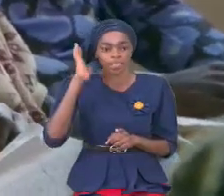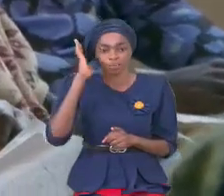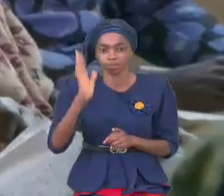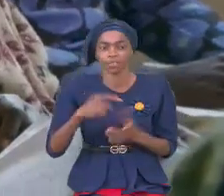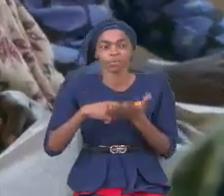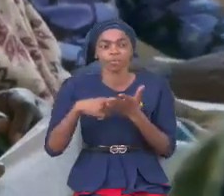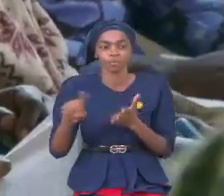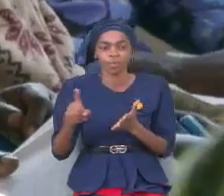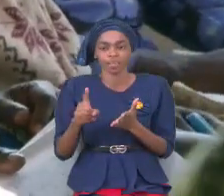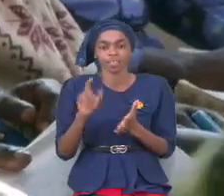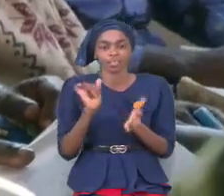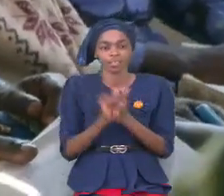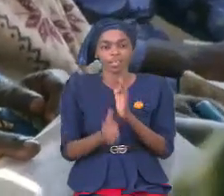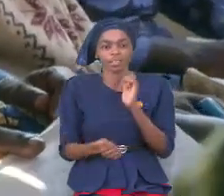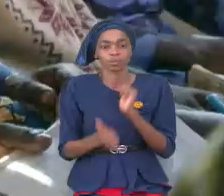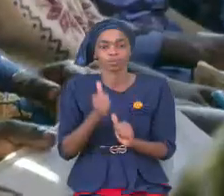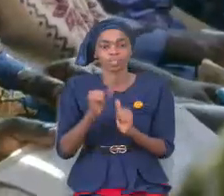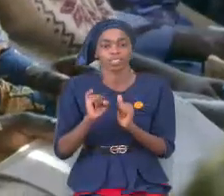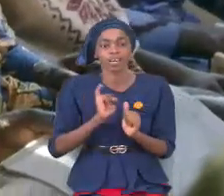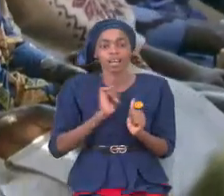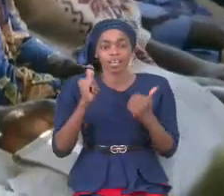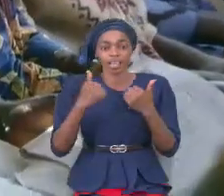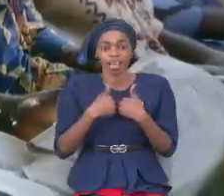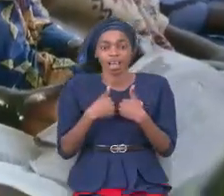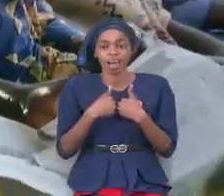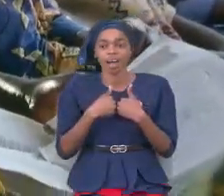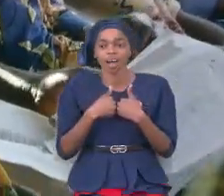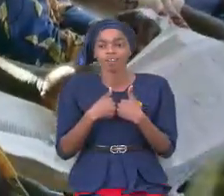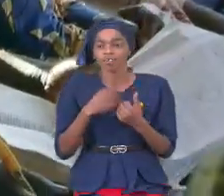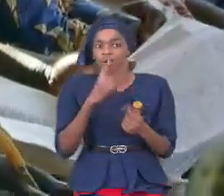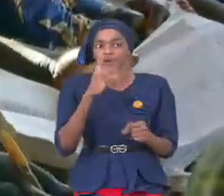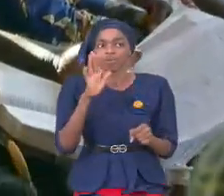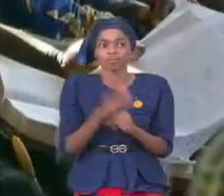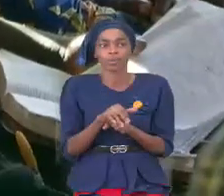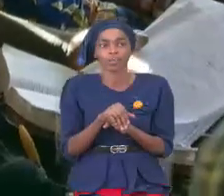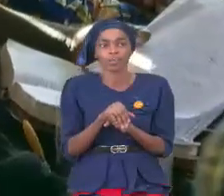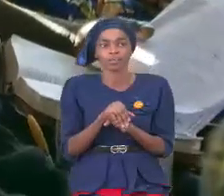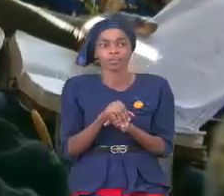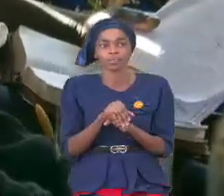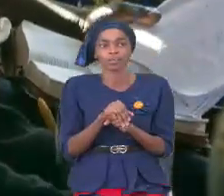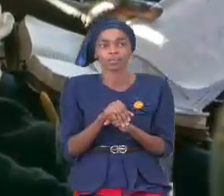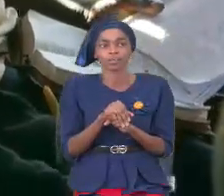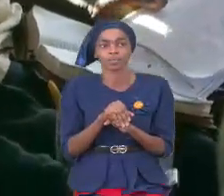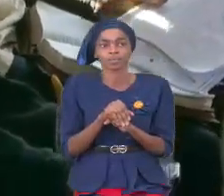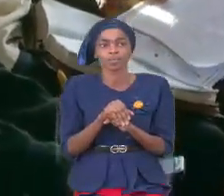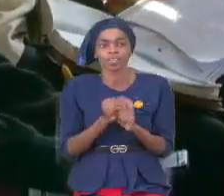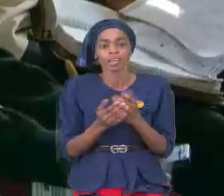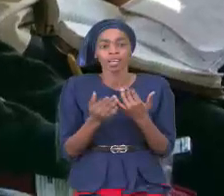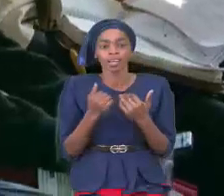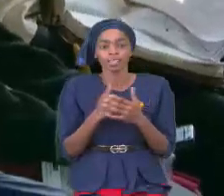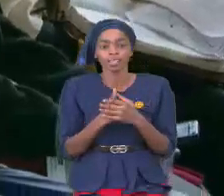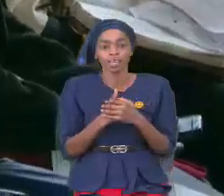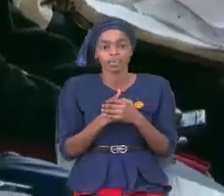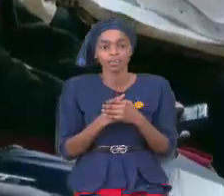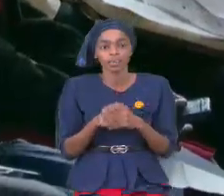I have vowed." I'm going to put some wheels to the vehicle of my